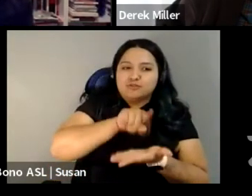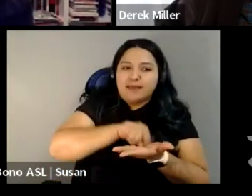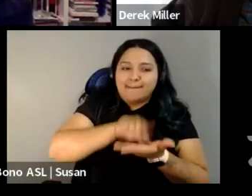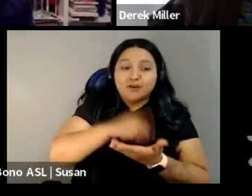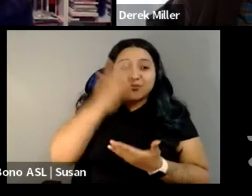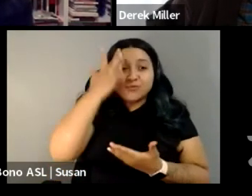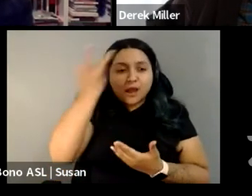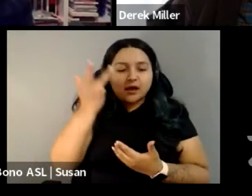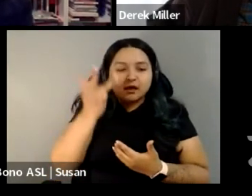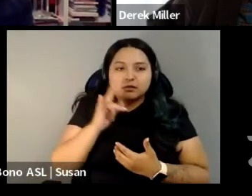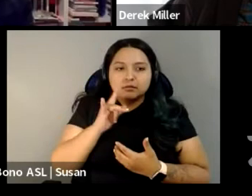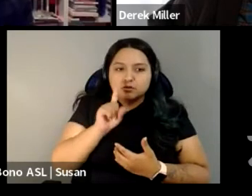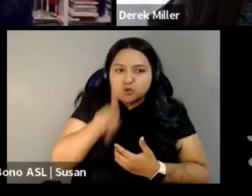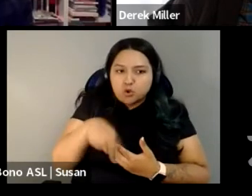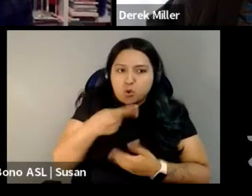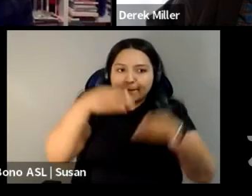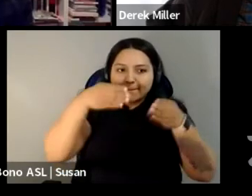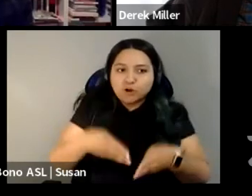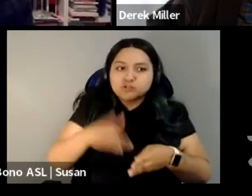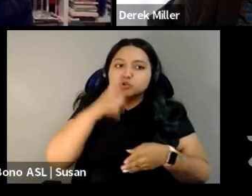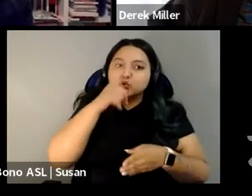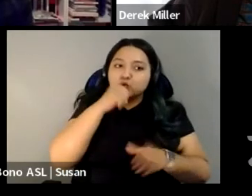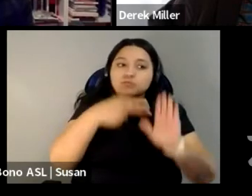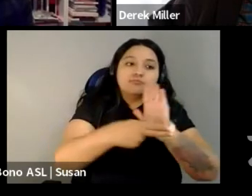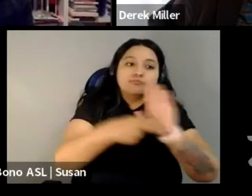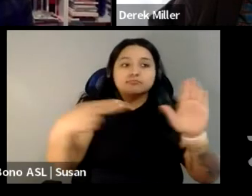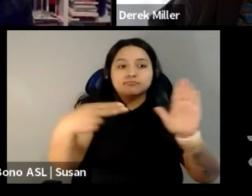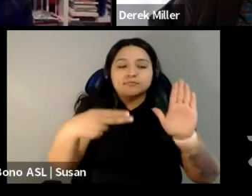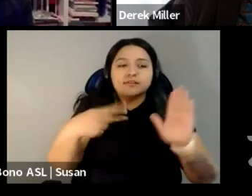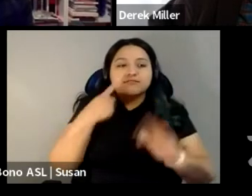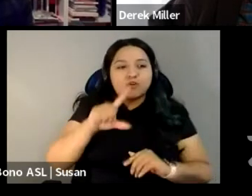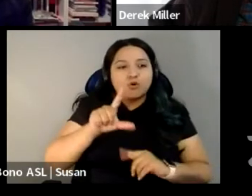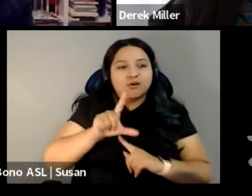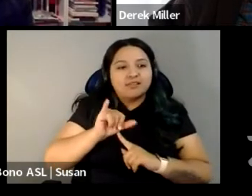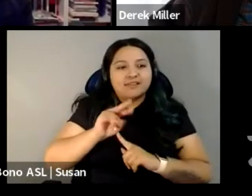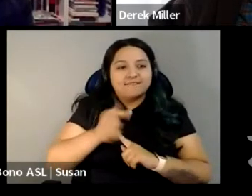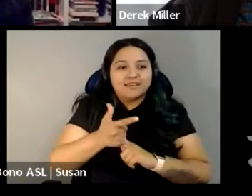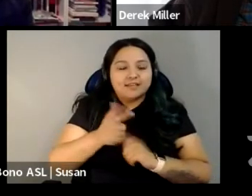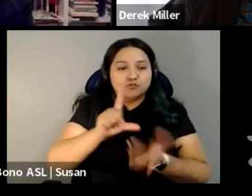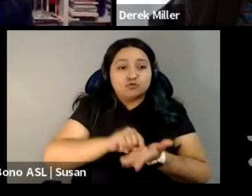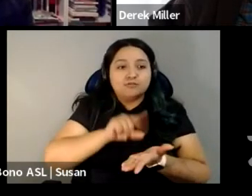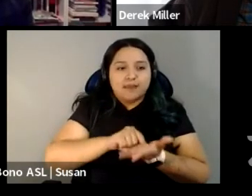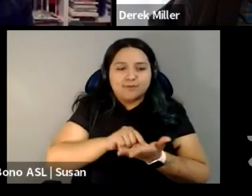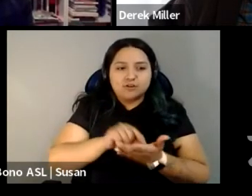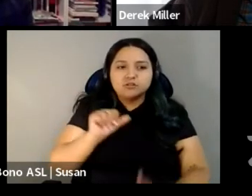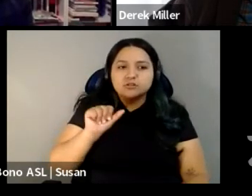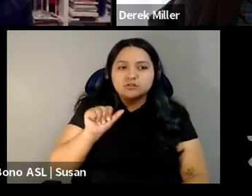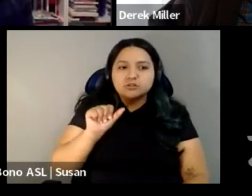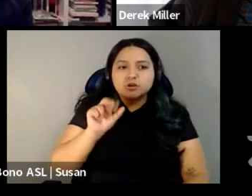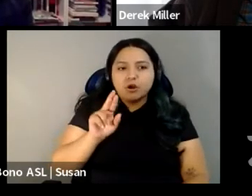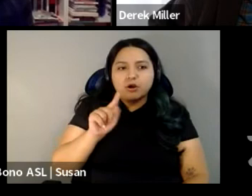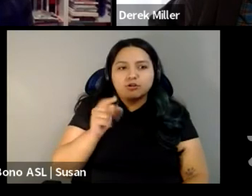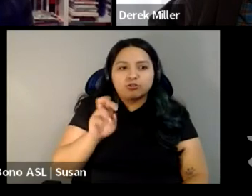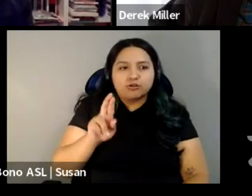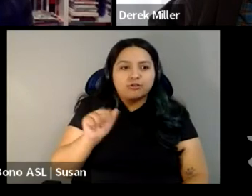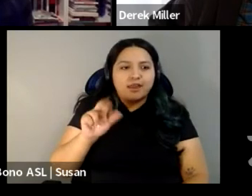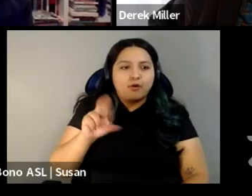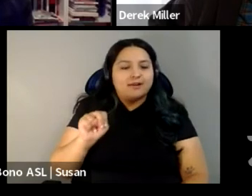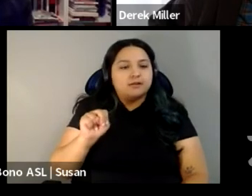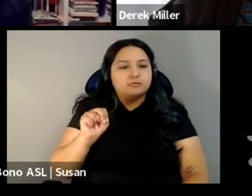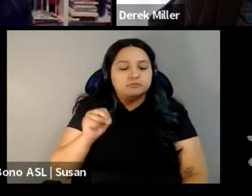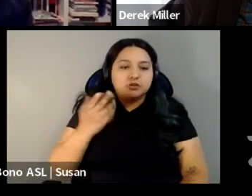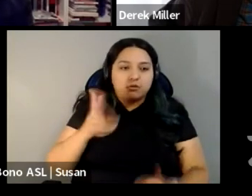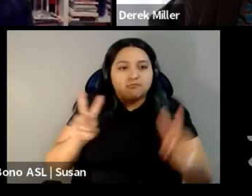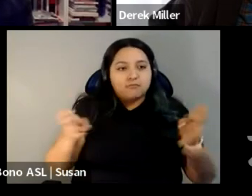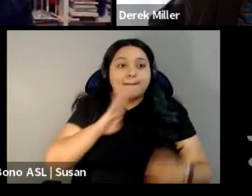an author of the Living Newspapers is Arthur Aaron, who it's by Arthur Arendt and the writers of the Living